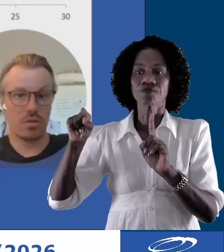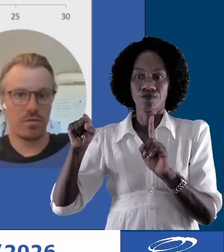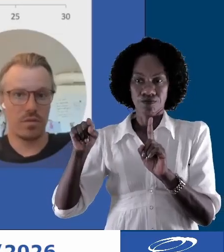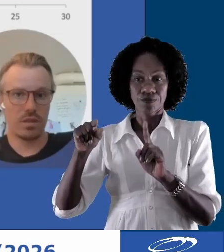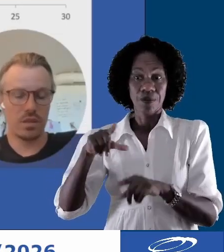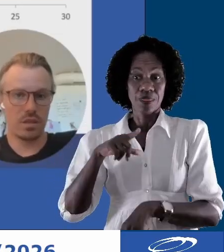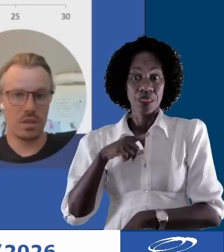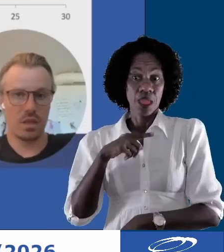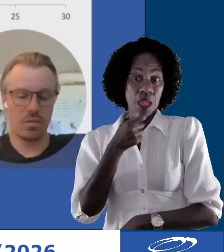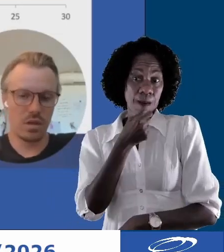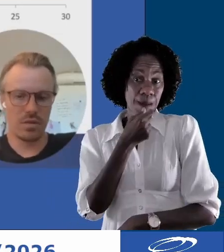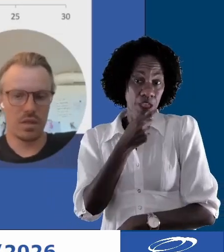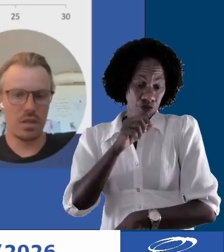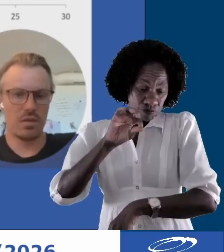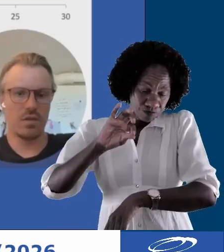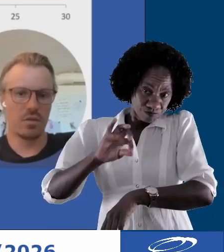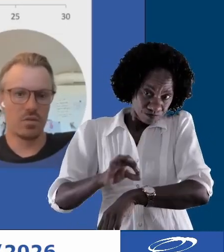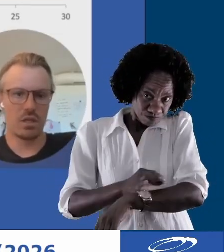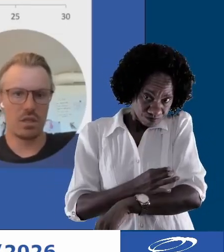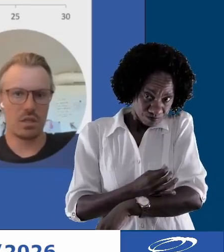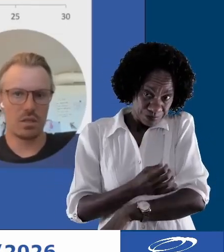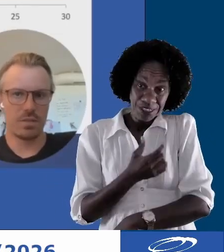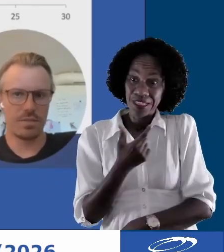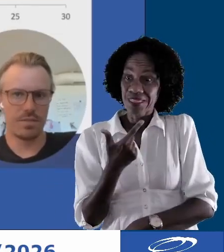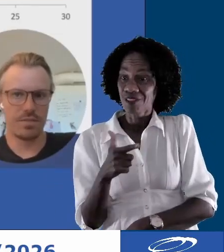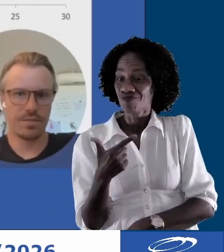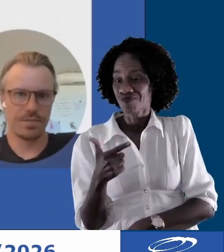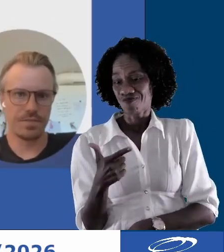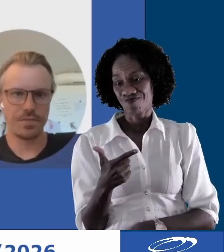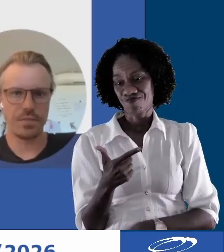to confirm these in relevant in vivo settings.